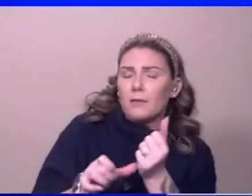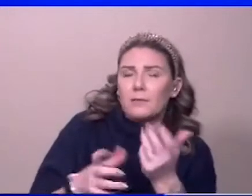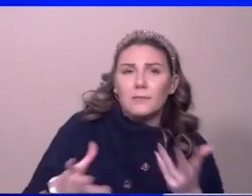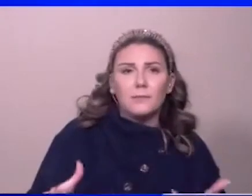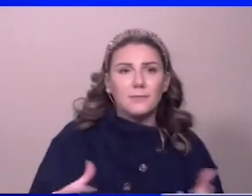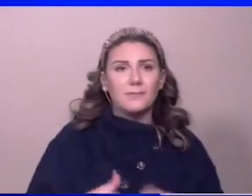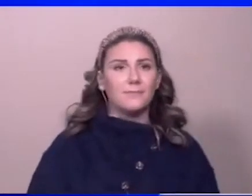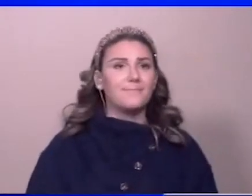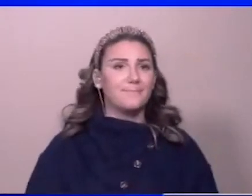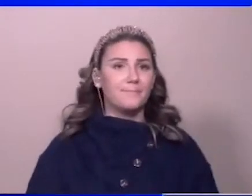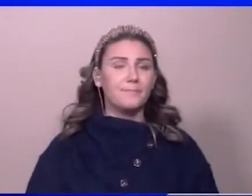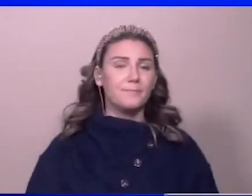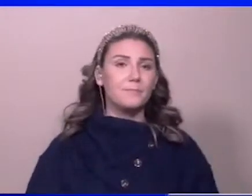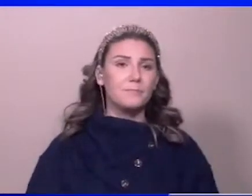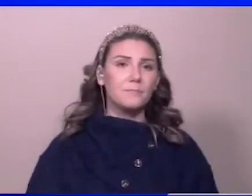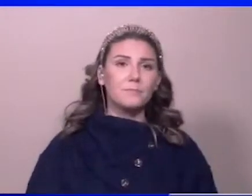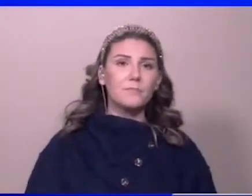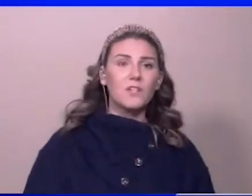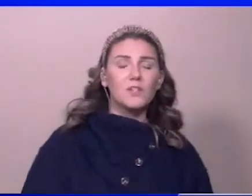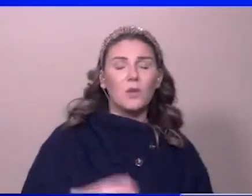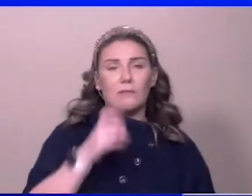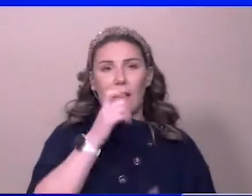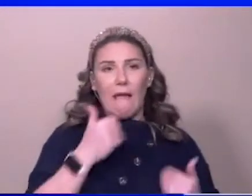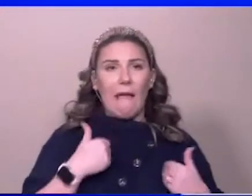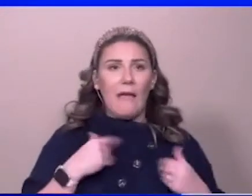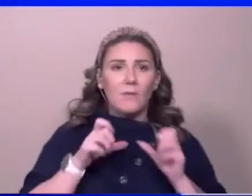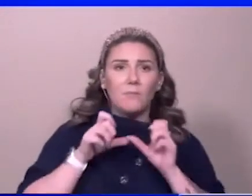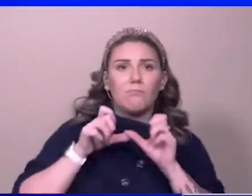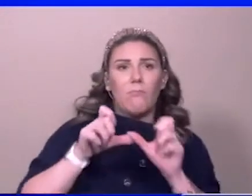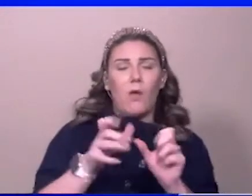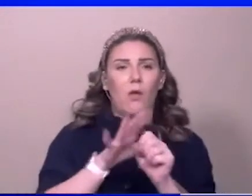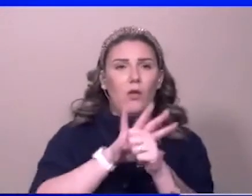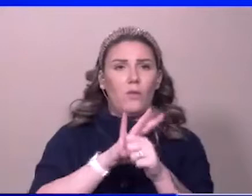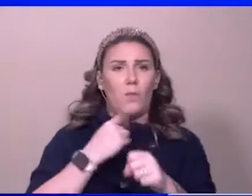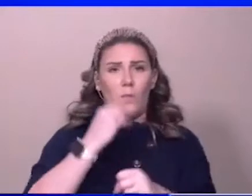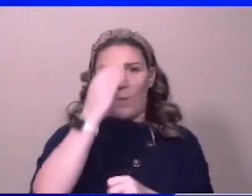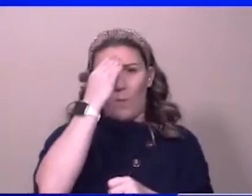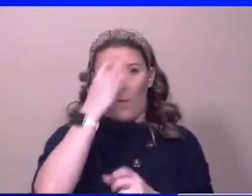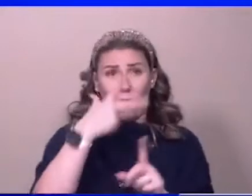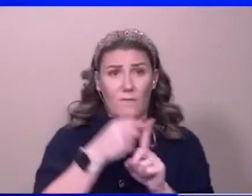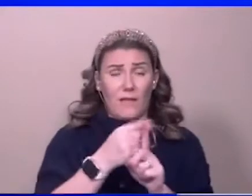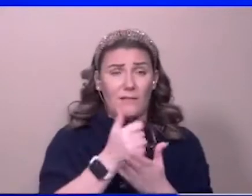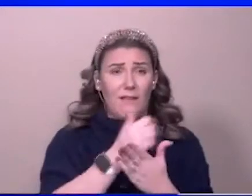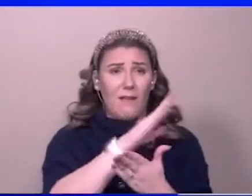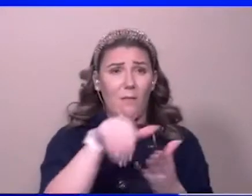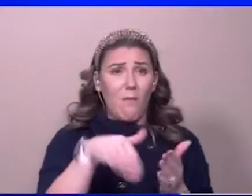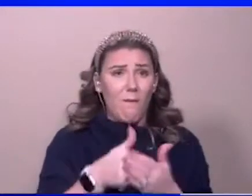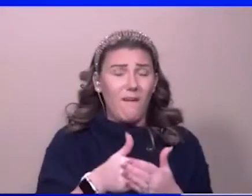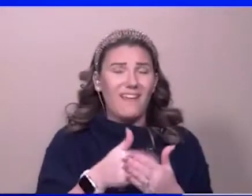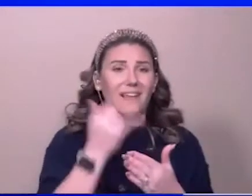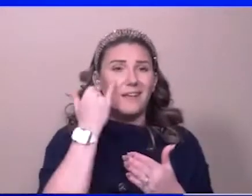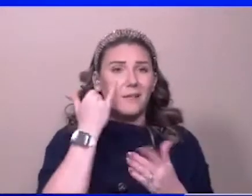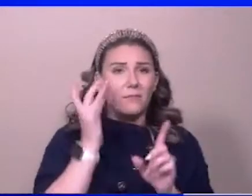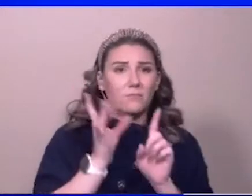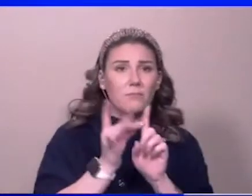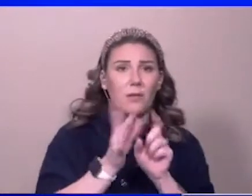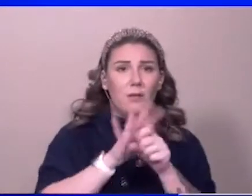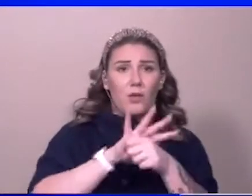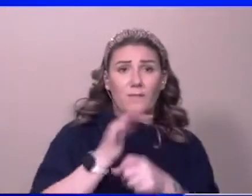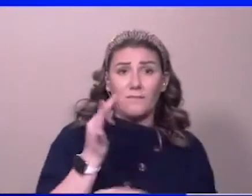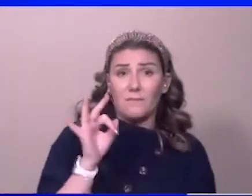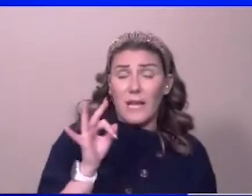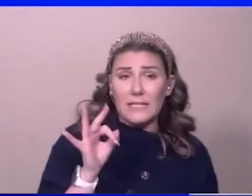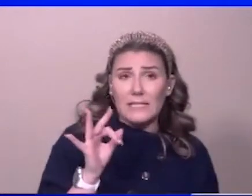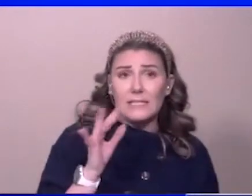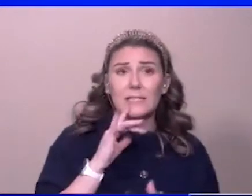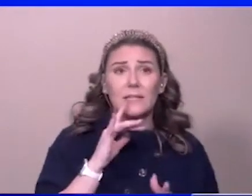not having long COVID. And we know the vaccine helps all of those. So that if you do get a case of COVID-19, it